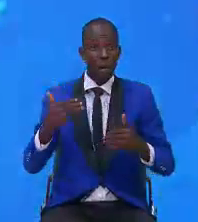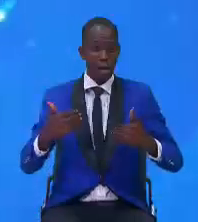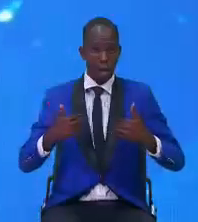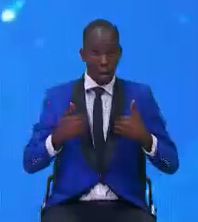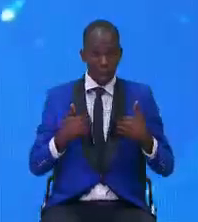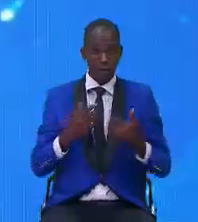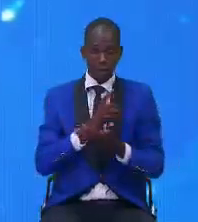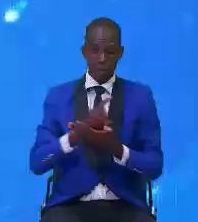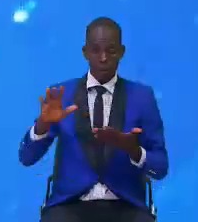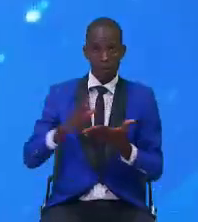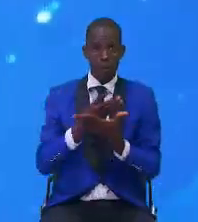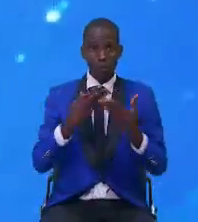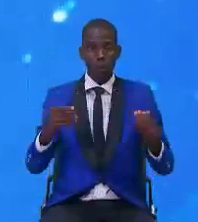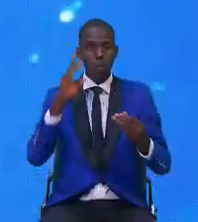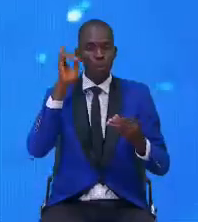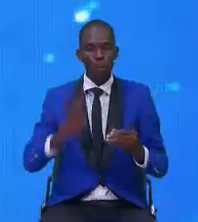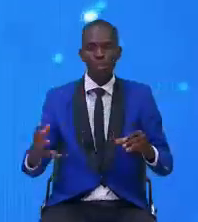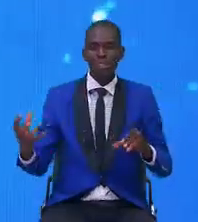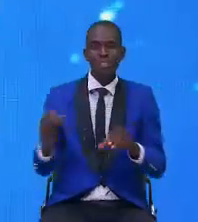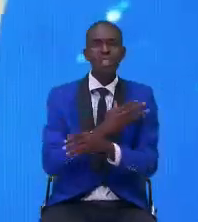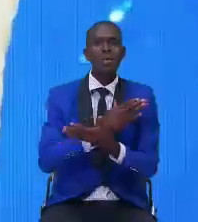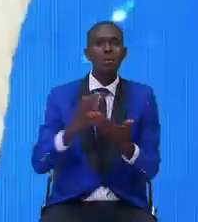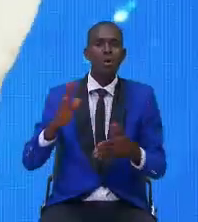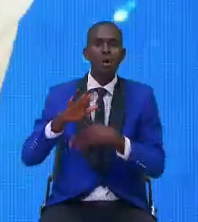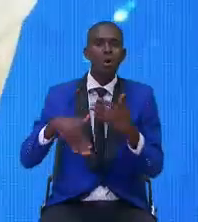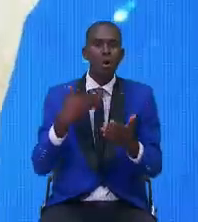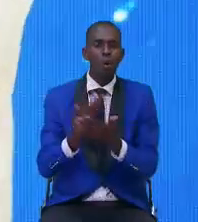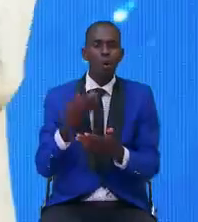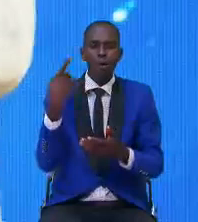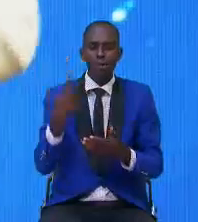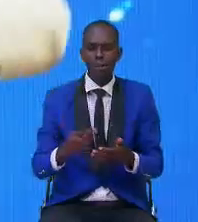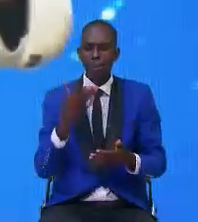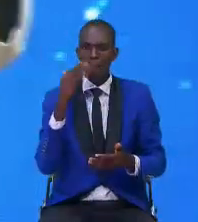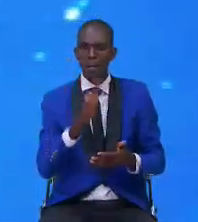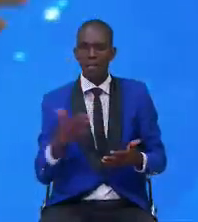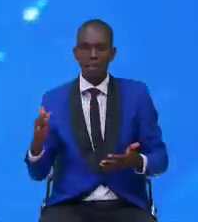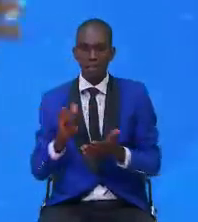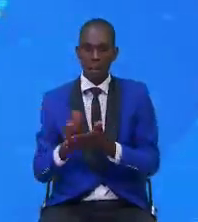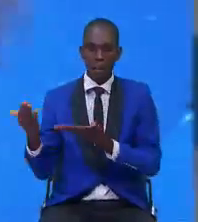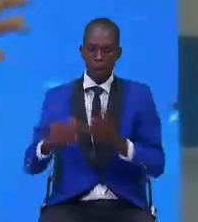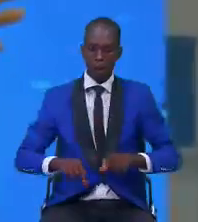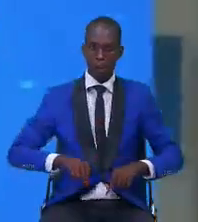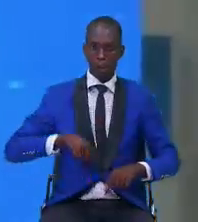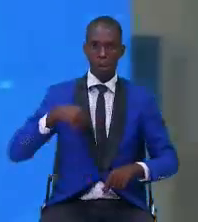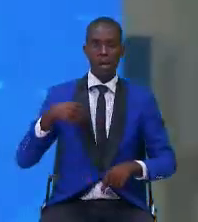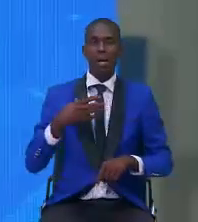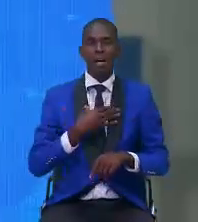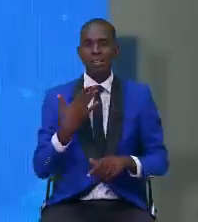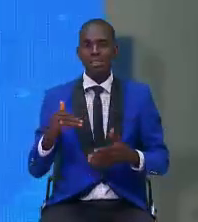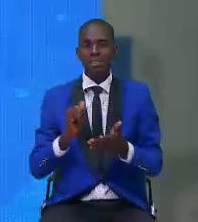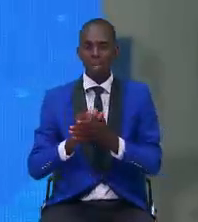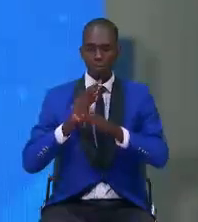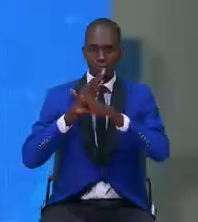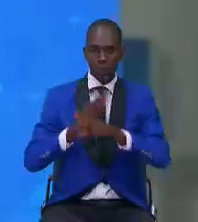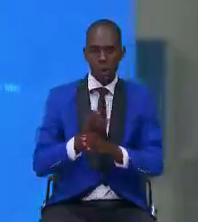to humility you take away, all the barriers to honesty you take away, all the barriers to holiness you take